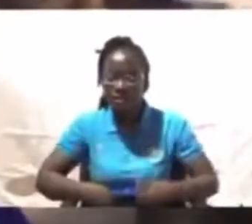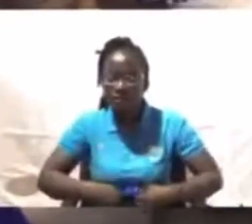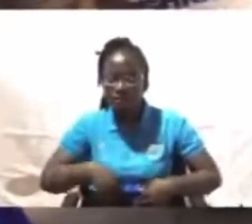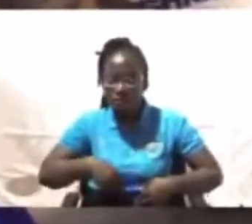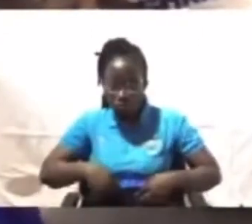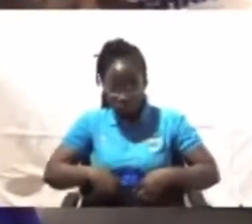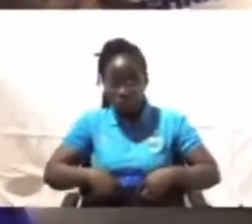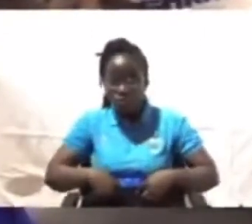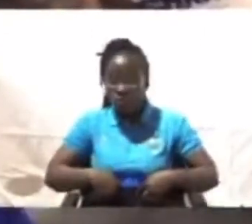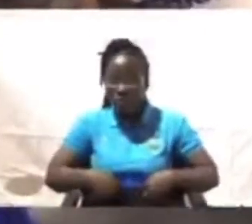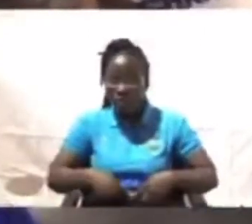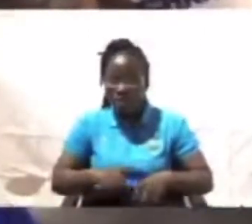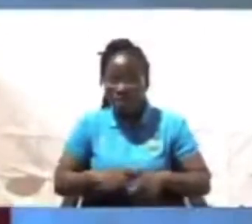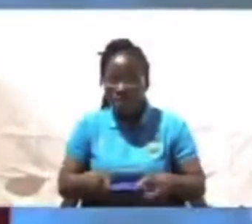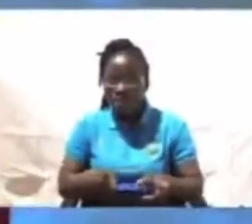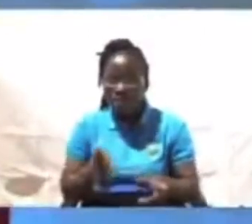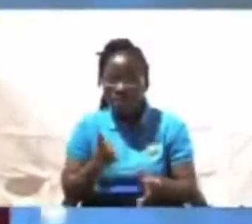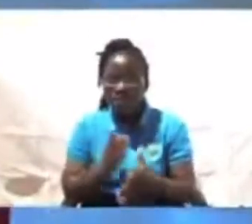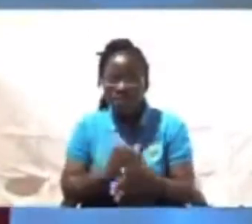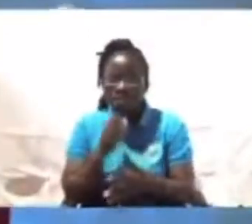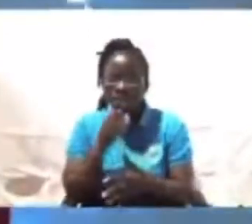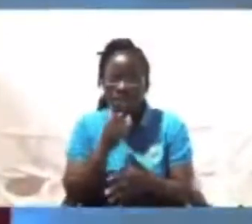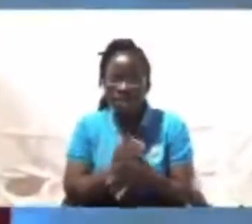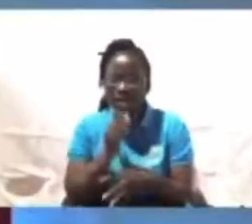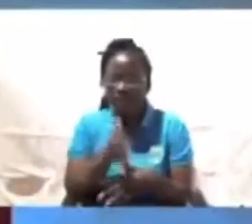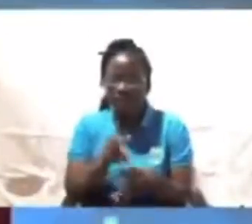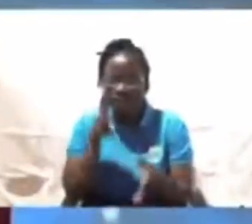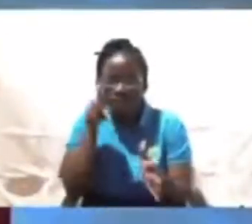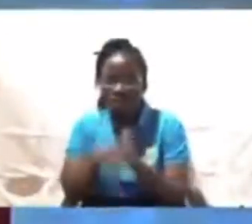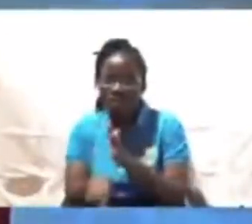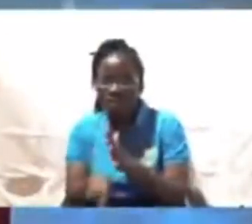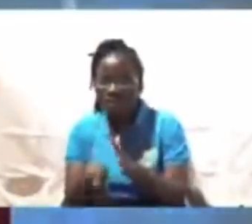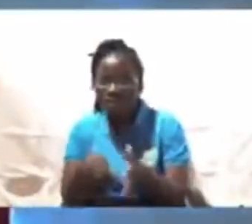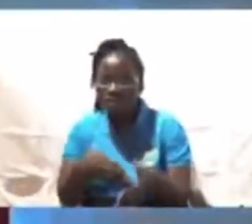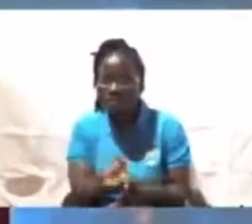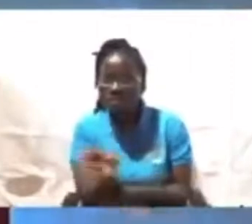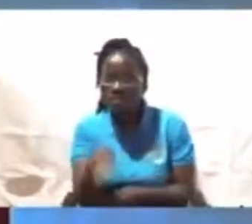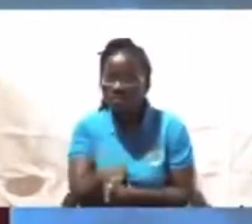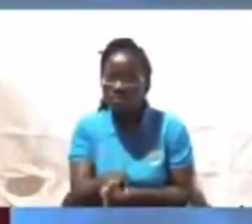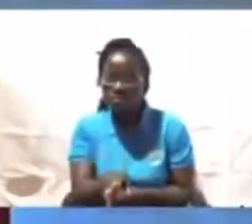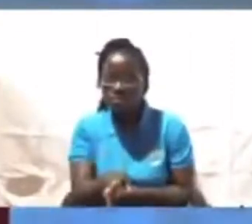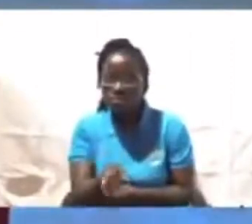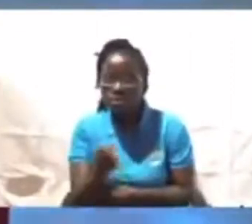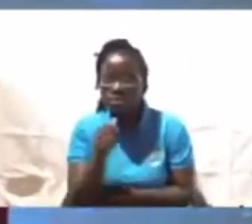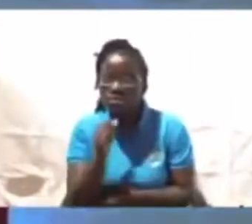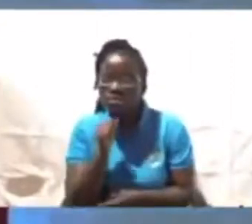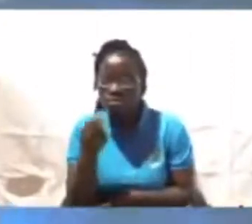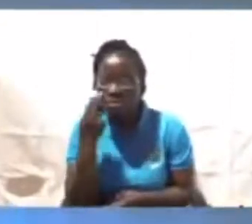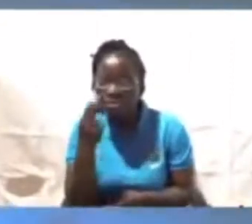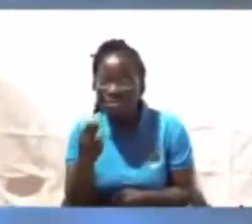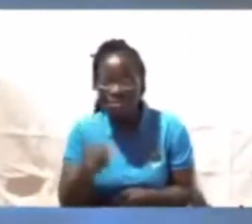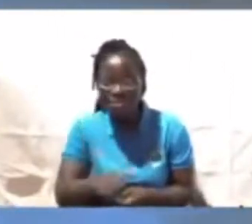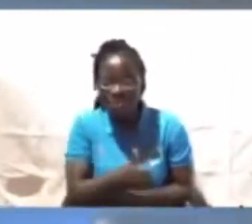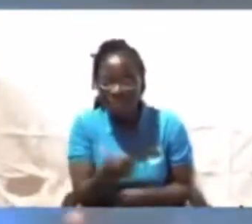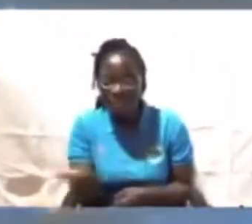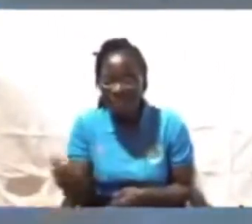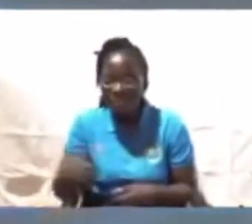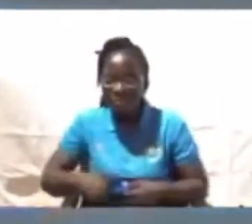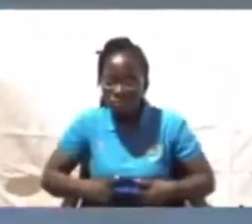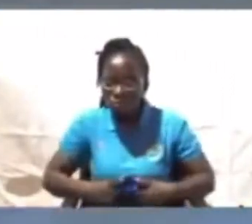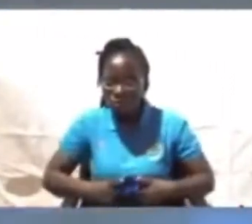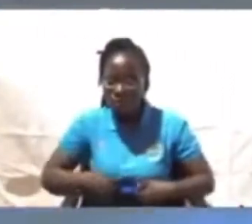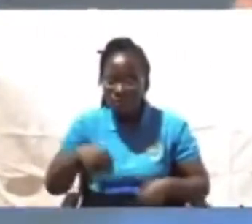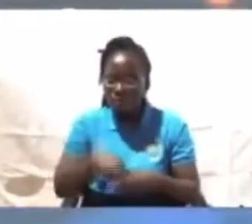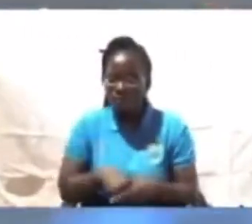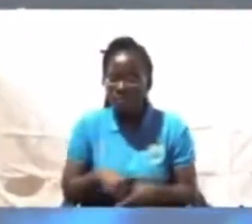ampara ampara 3 years mu pepepe no mi cha mi peni onu de won ko asore mi ka asore asema